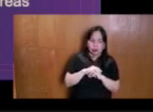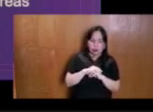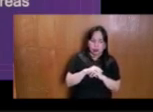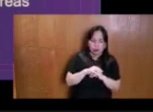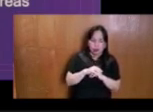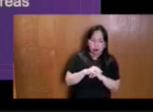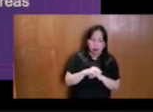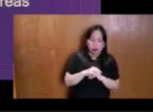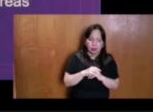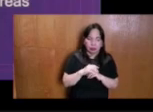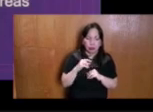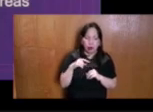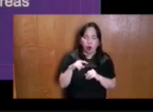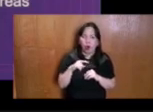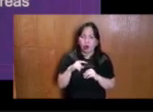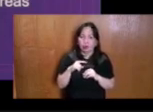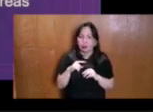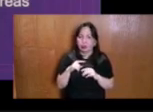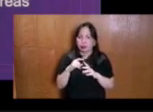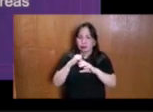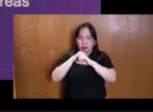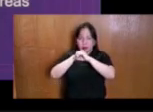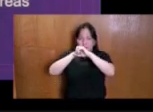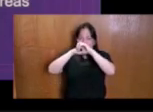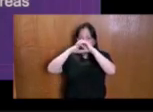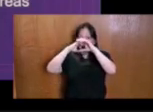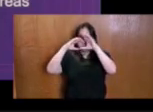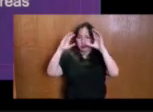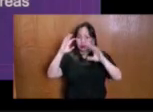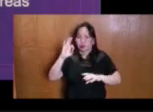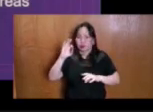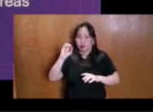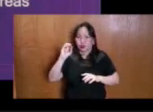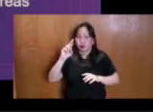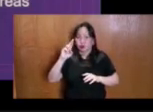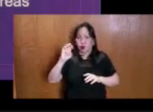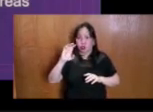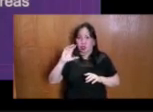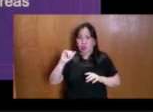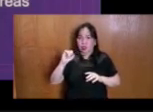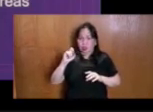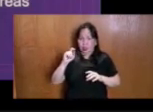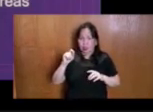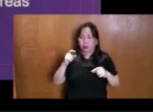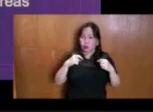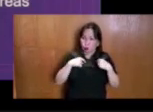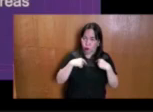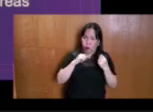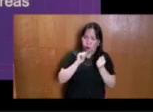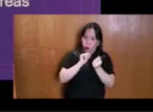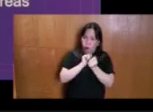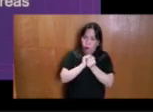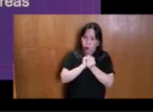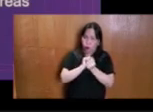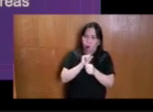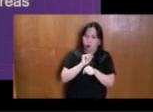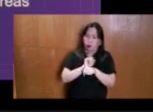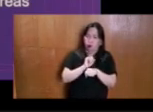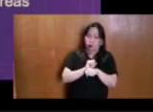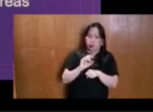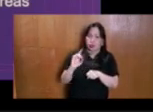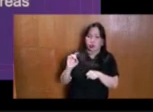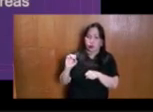on forecasting. I happen to also work with DOH, and yesterday we had a discussion